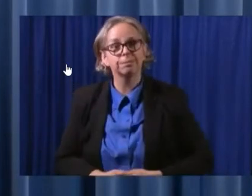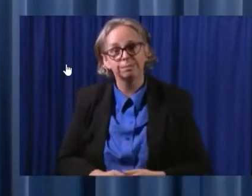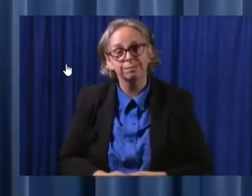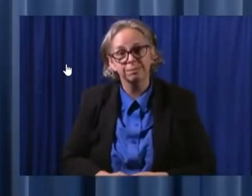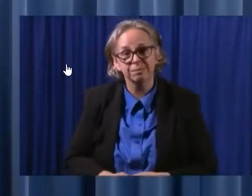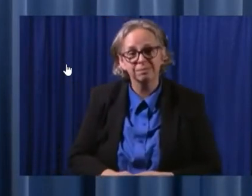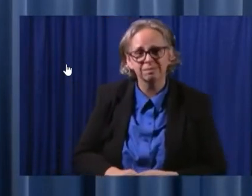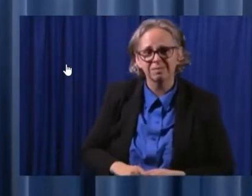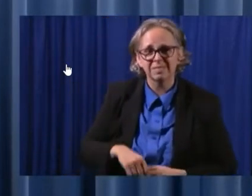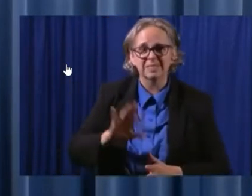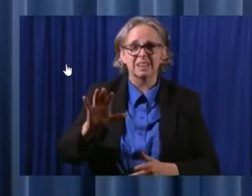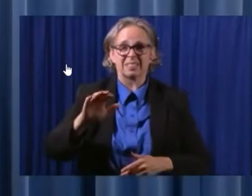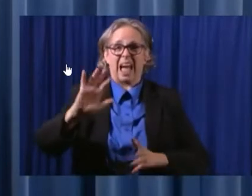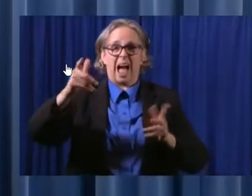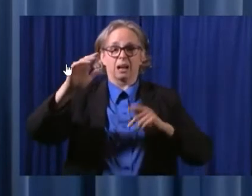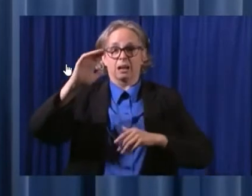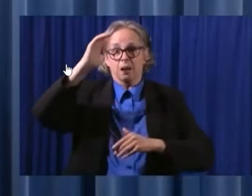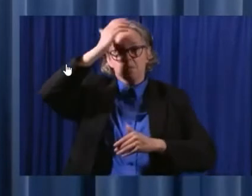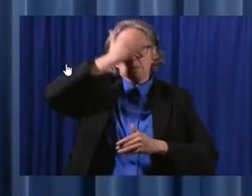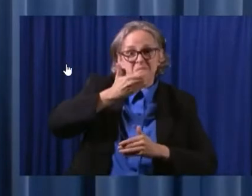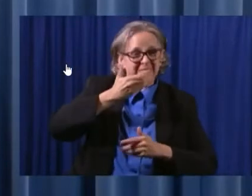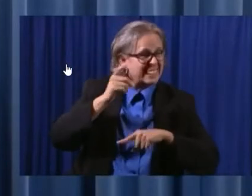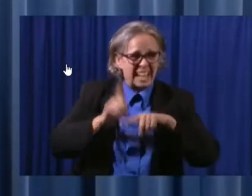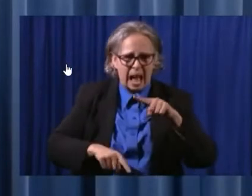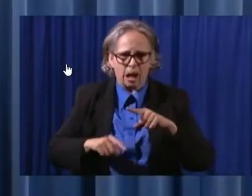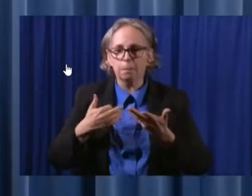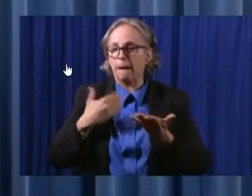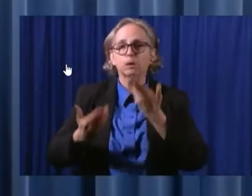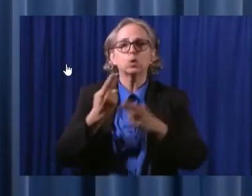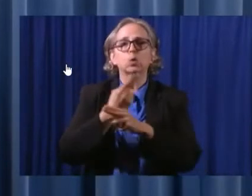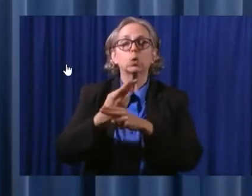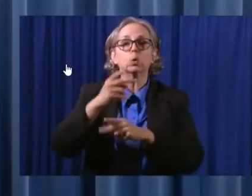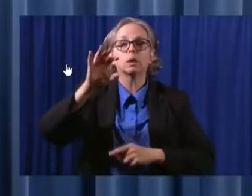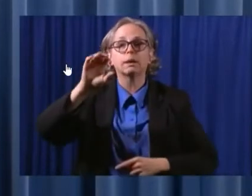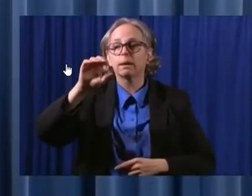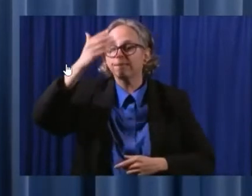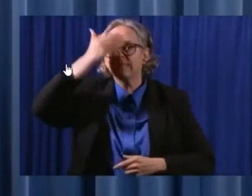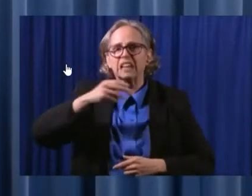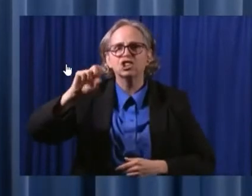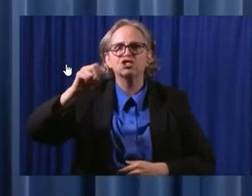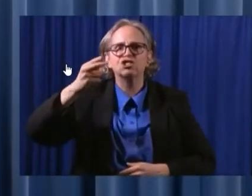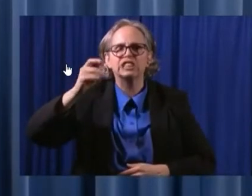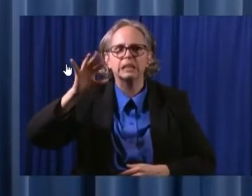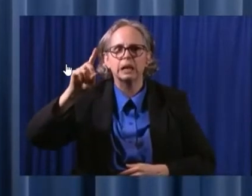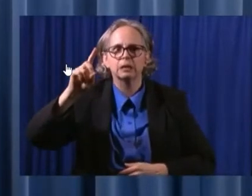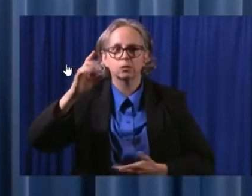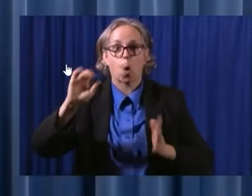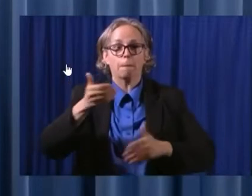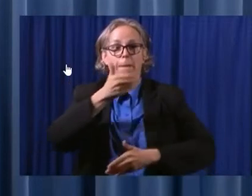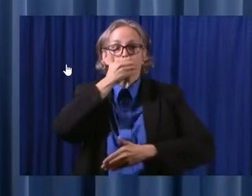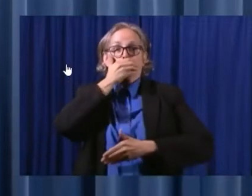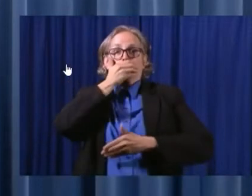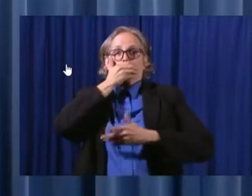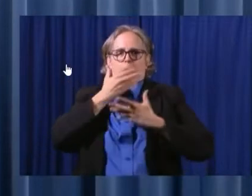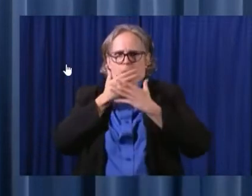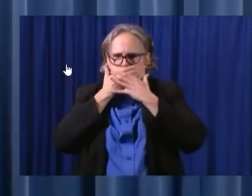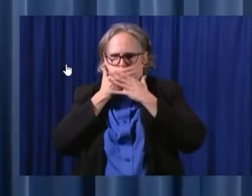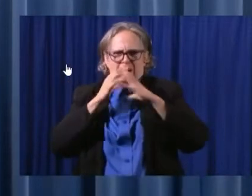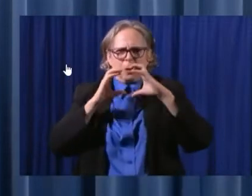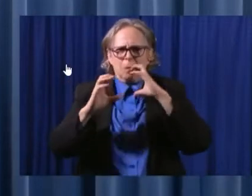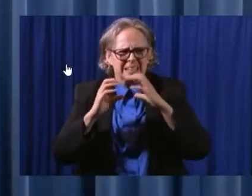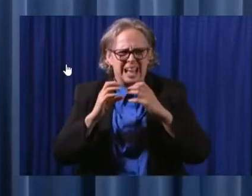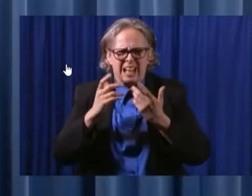are not practical, face shields may be considered. For example, wearing a face mask could make communication more difficult in some cases